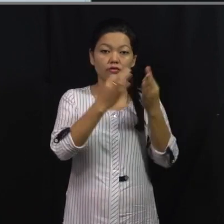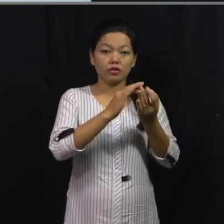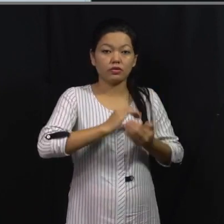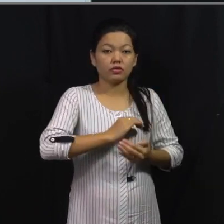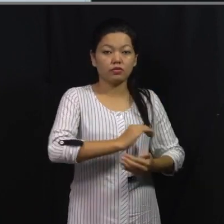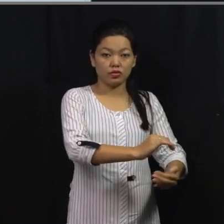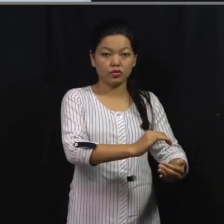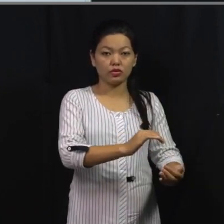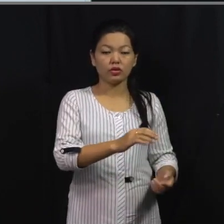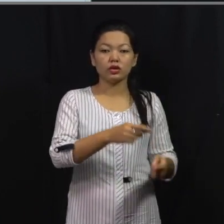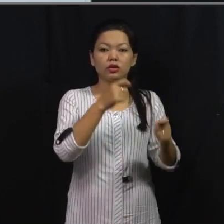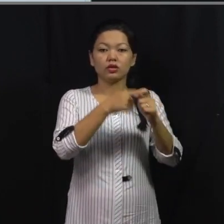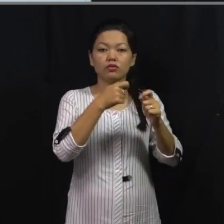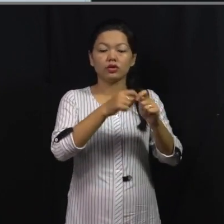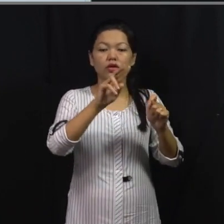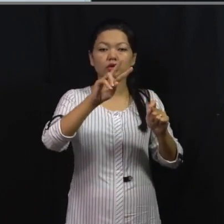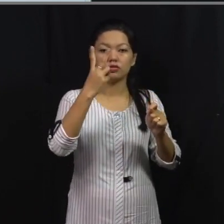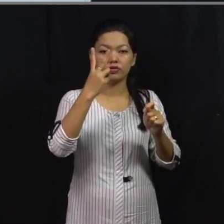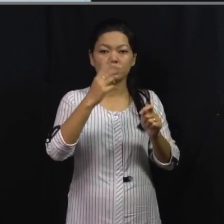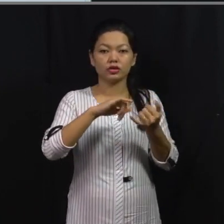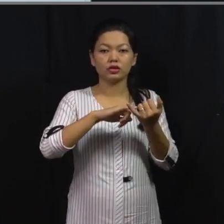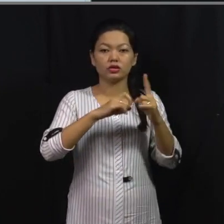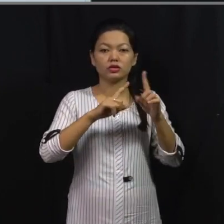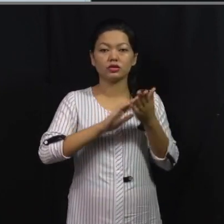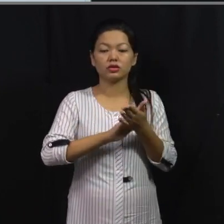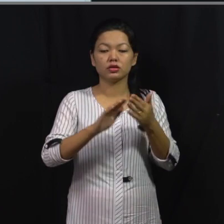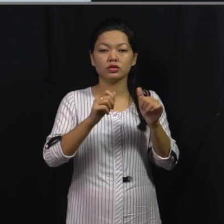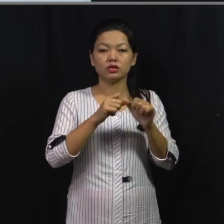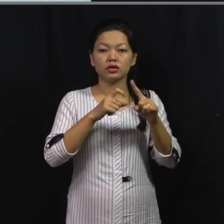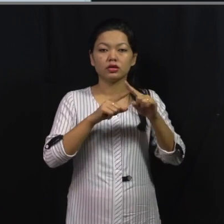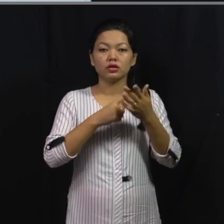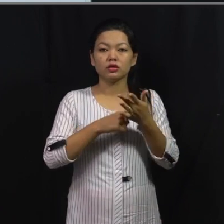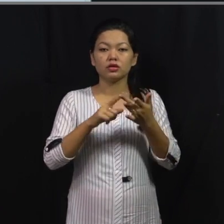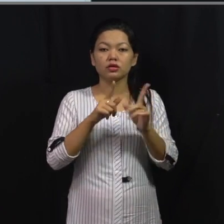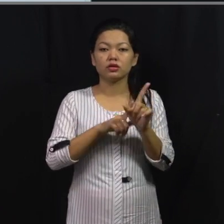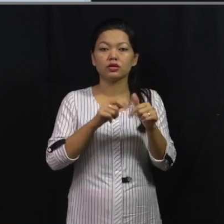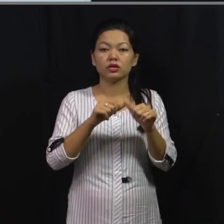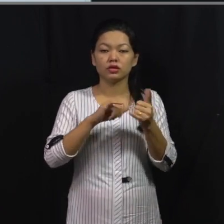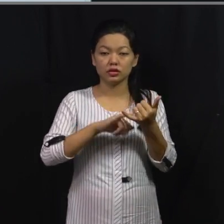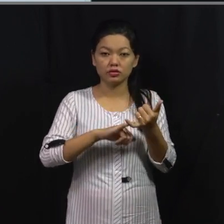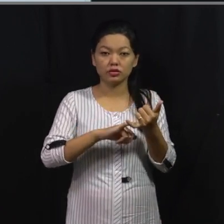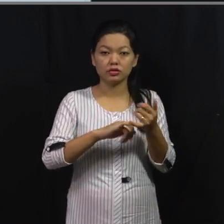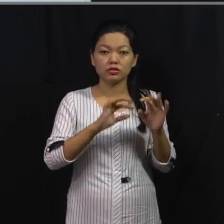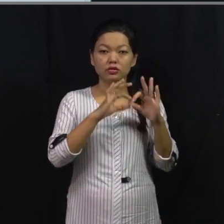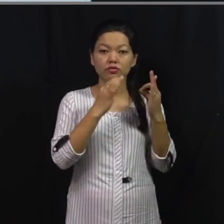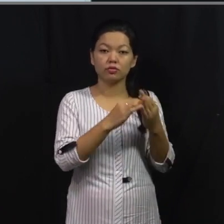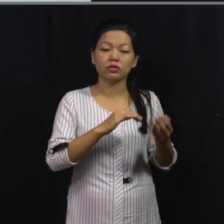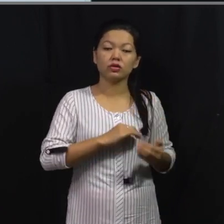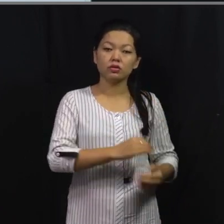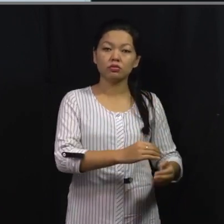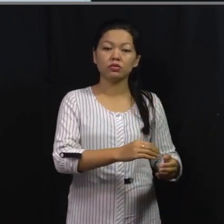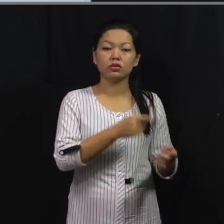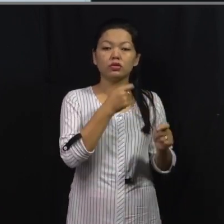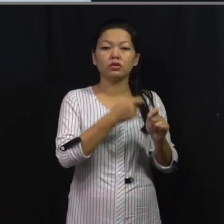to the ruling class, so you are born, whenever you are born, your occupation is finalized, okay. So it's inborn in